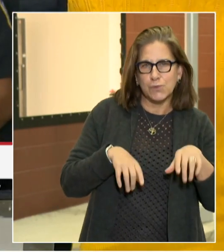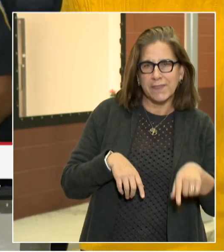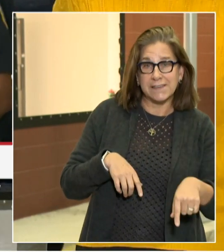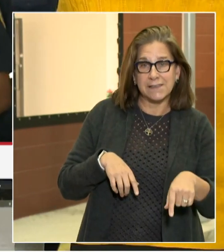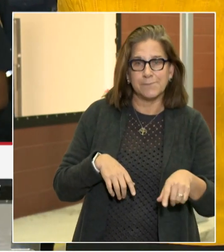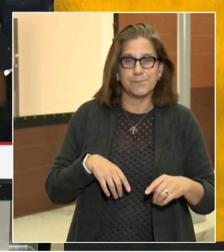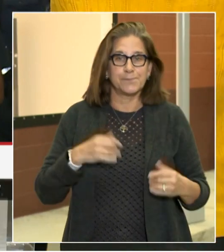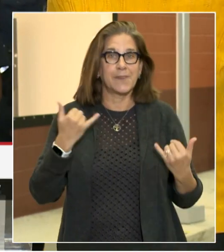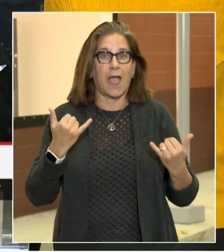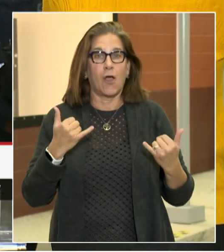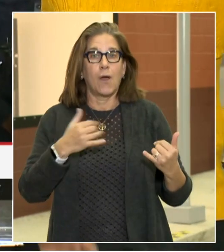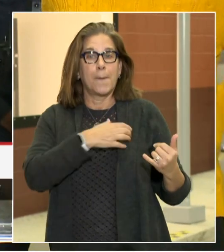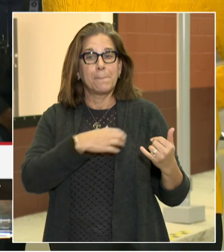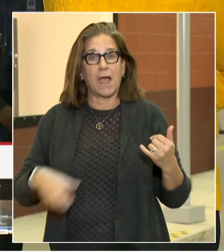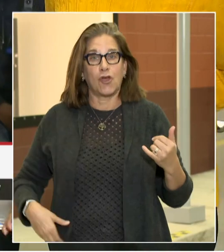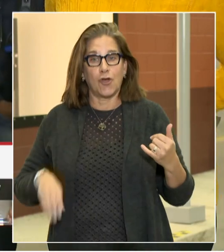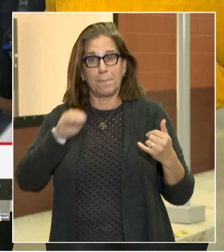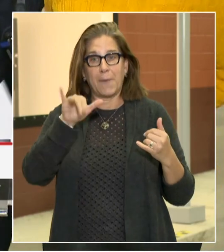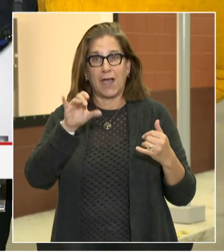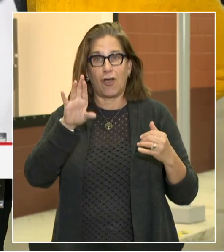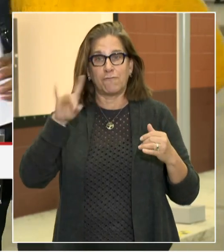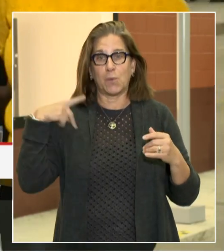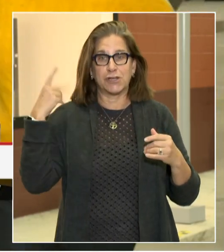Honorable Muriel Bowser.